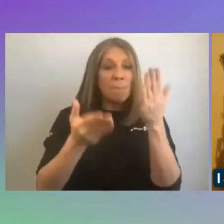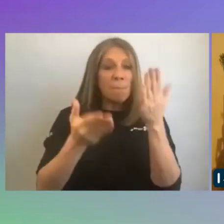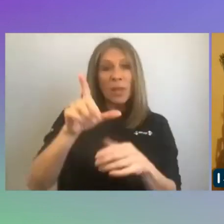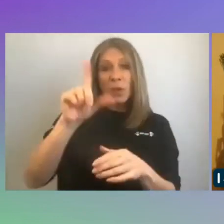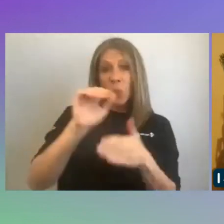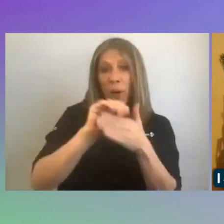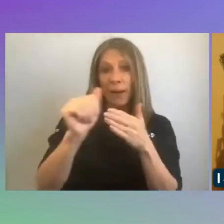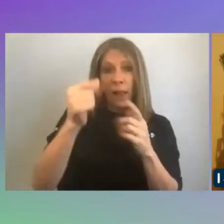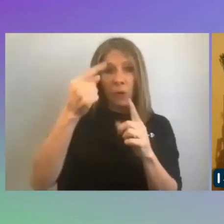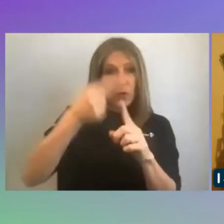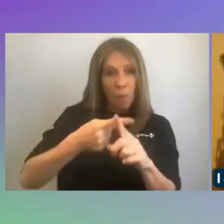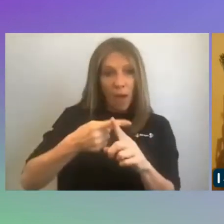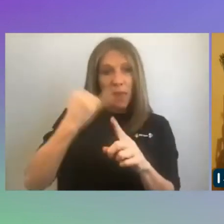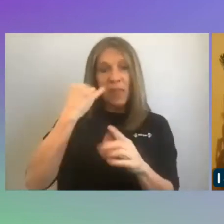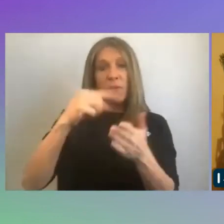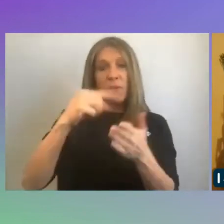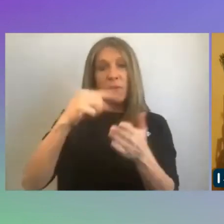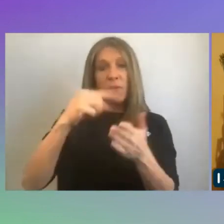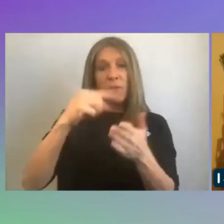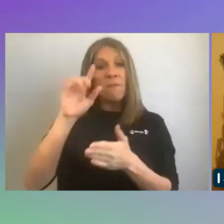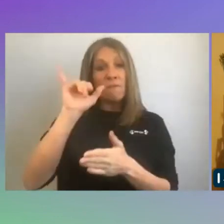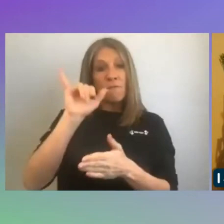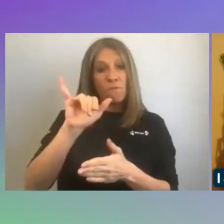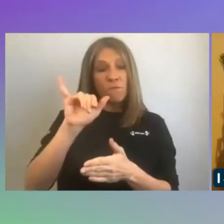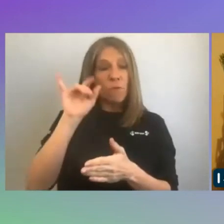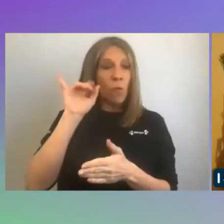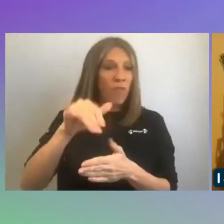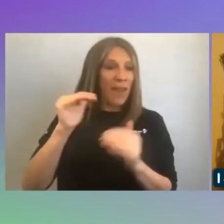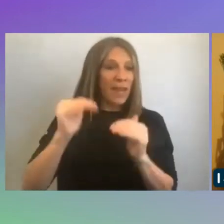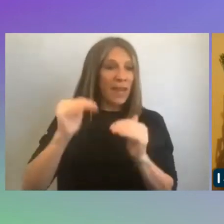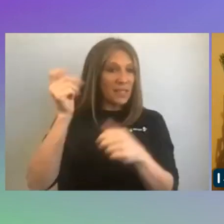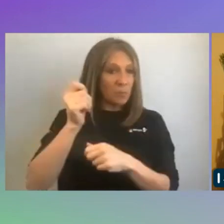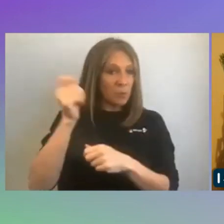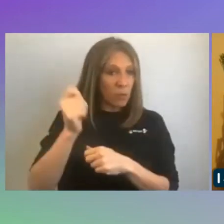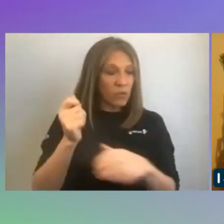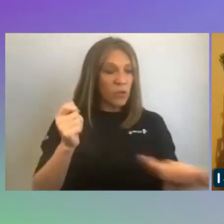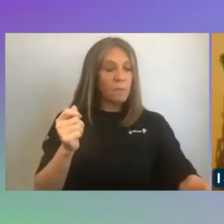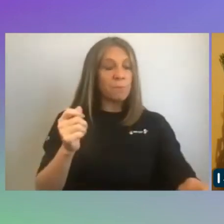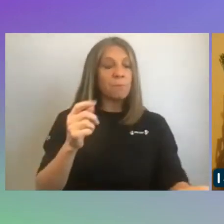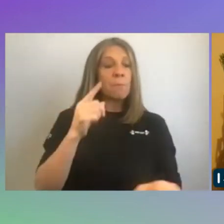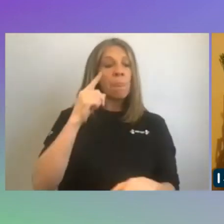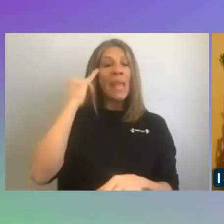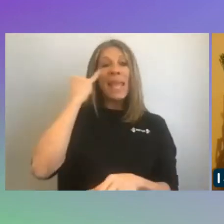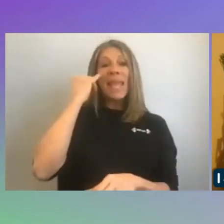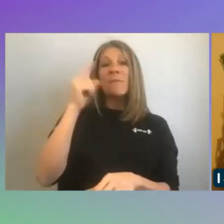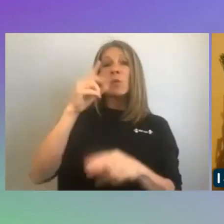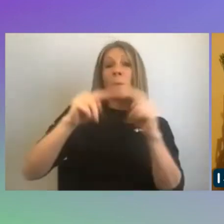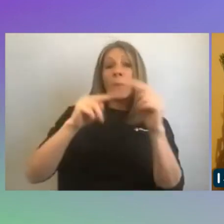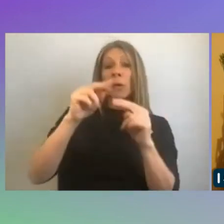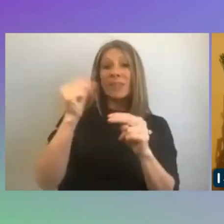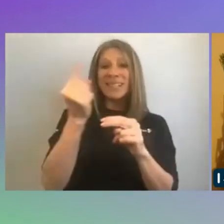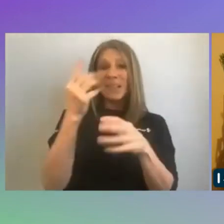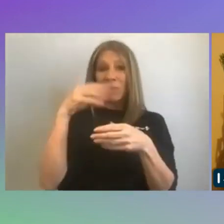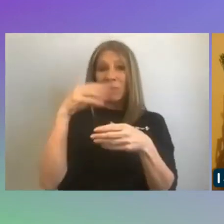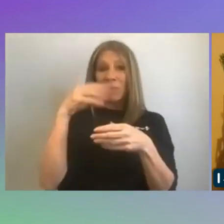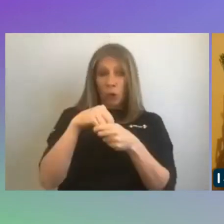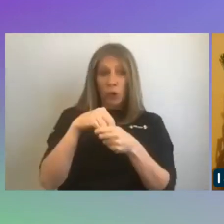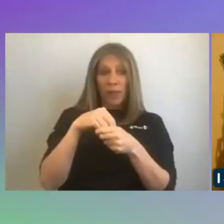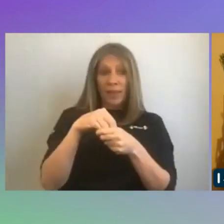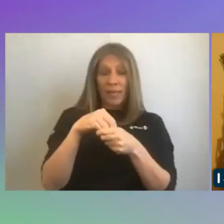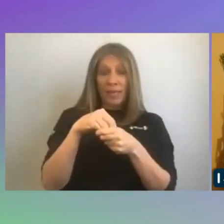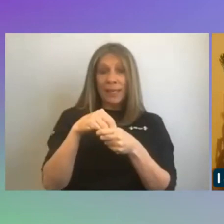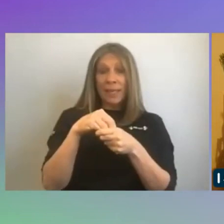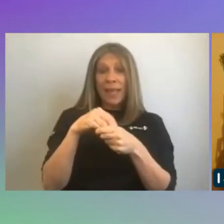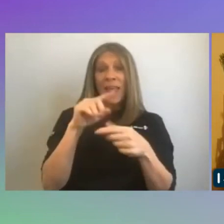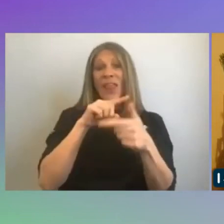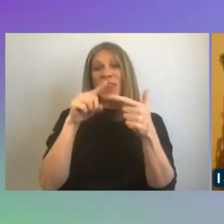$20 a month if you're paying for the advanced subscription. If you're building something internally,